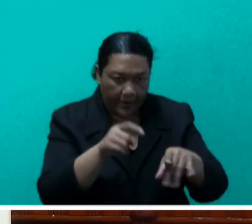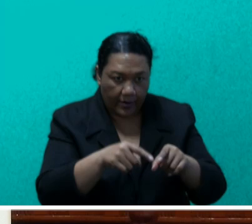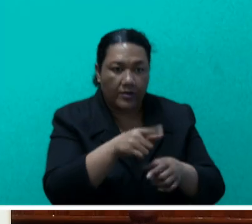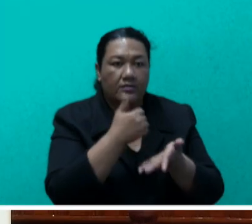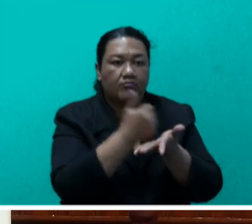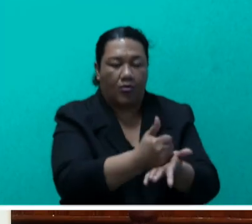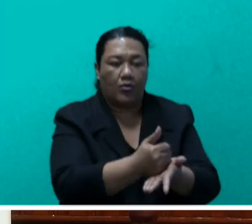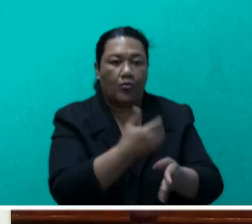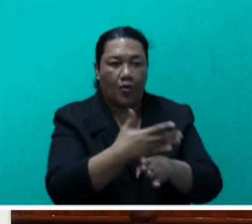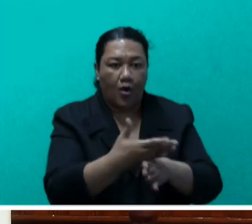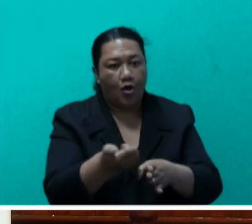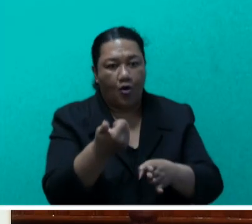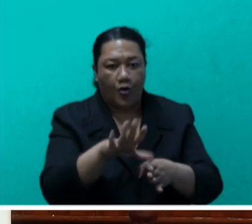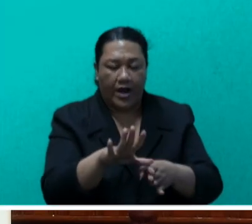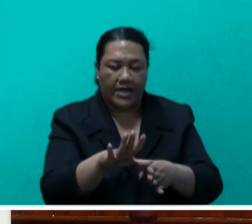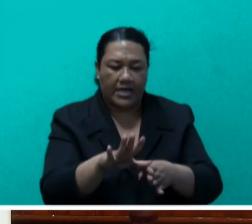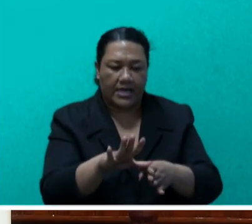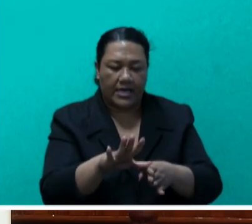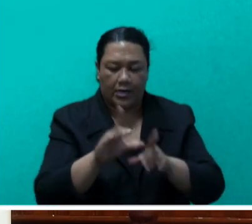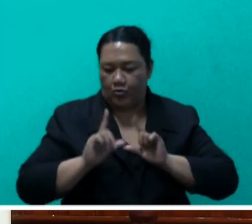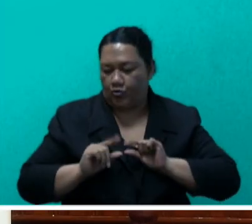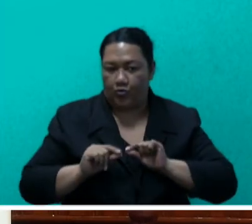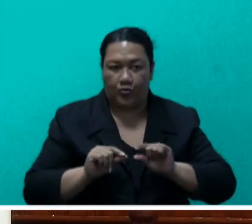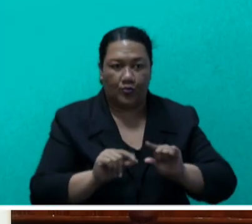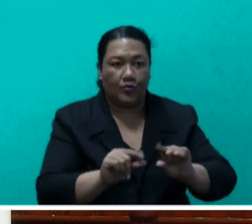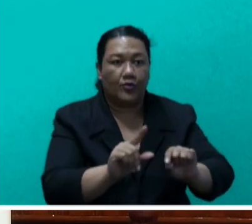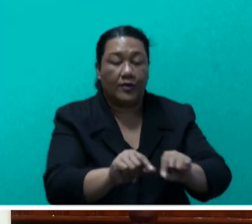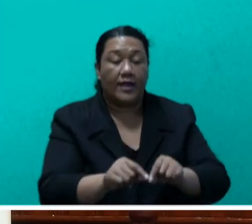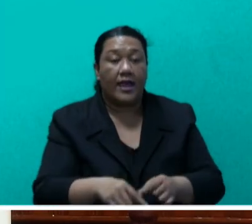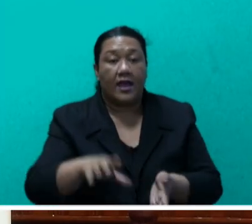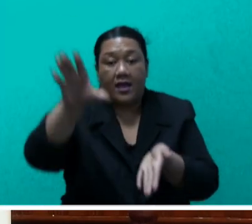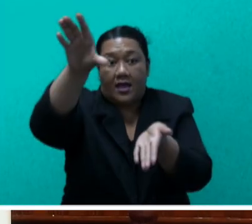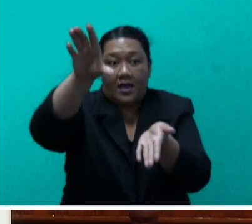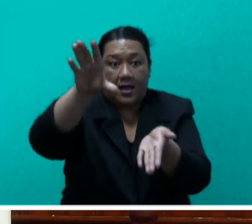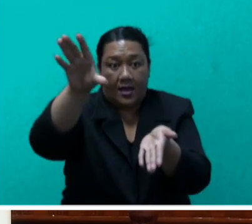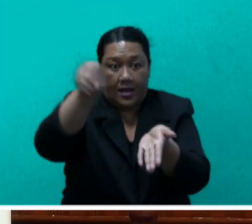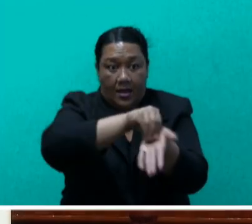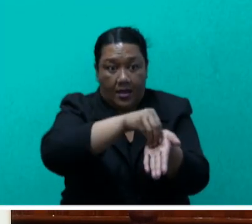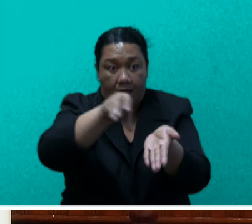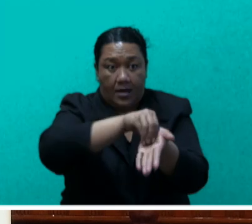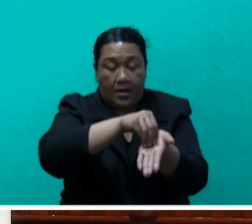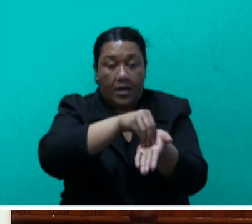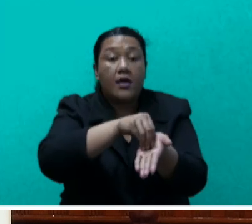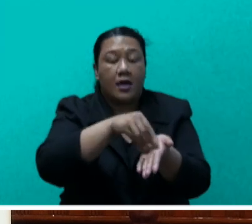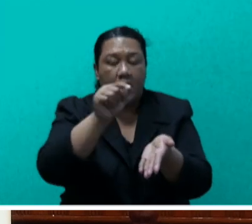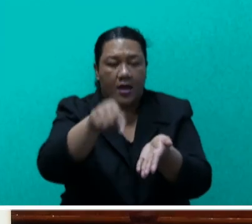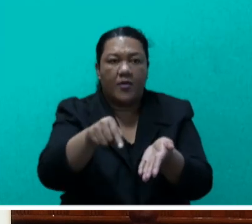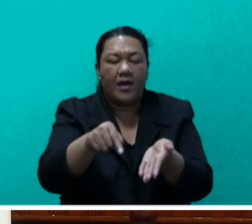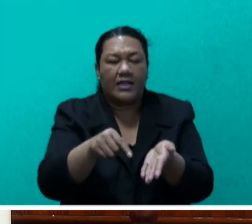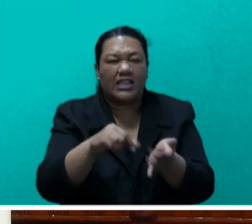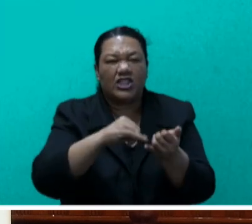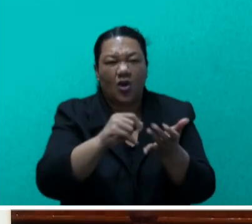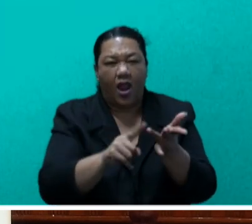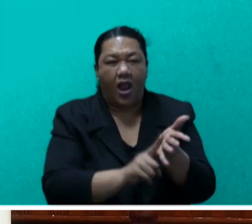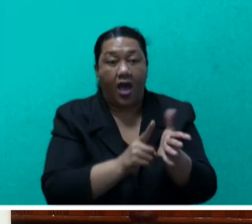stage. The installation of solar panels promoting energy efficiency